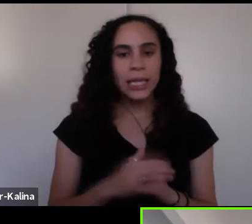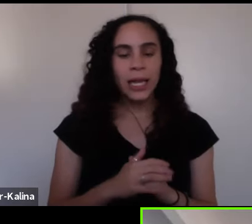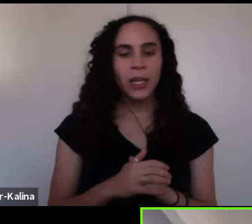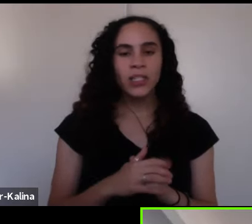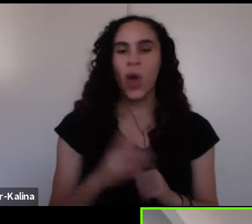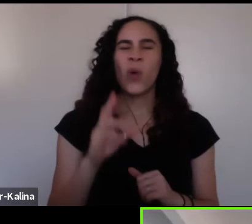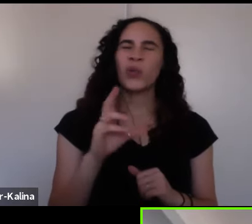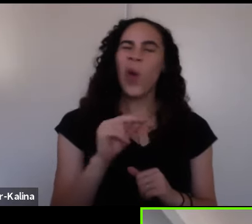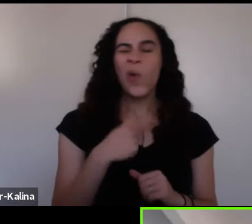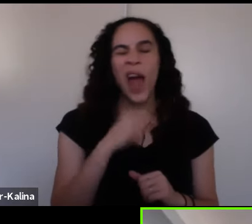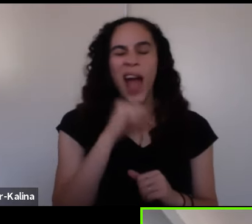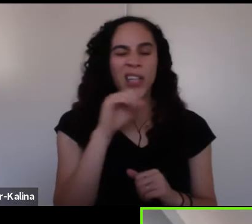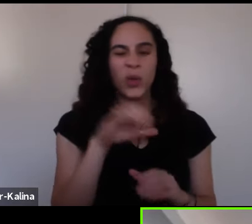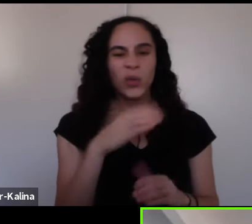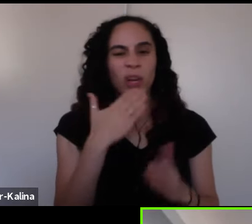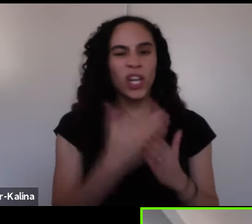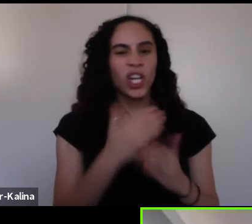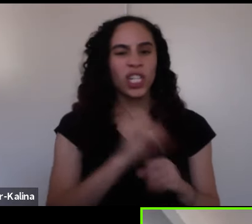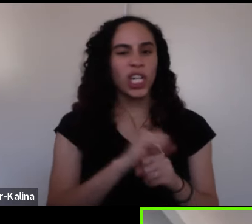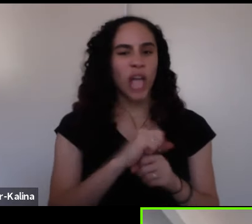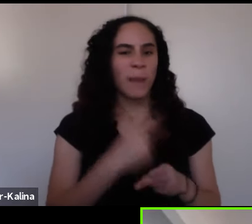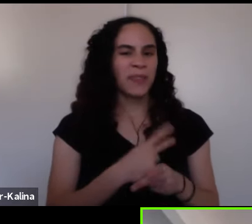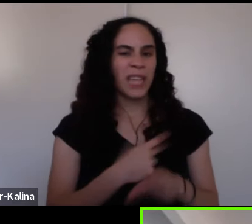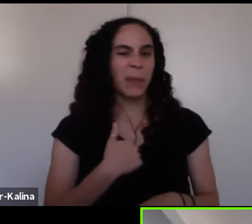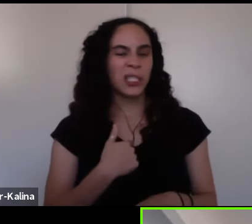taking care of myself. I wouldn't say I do that.